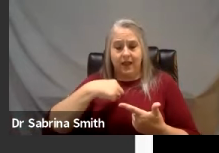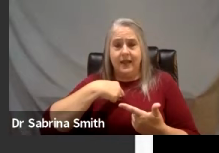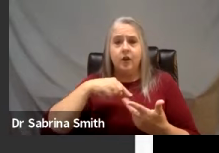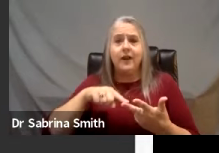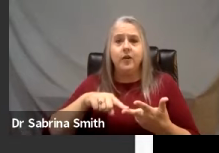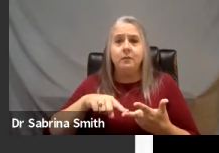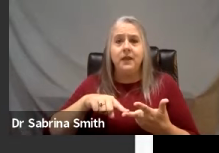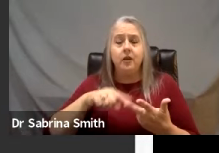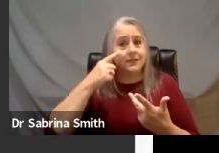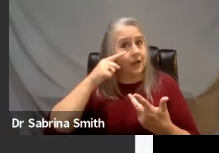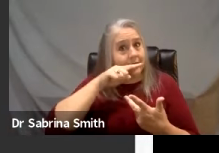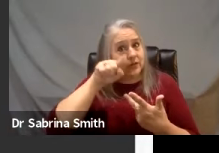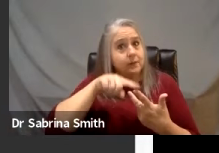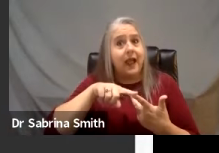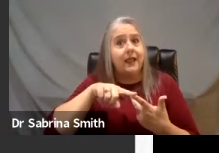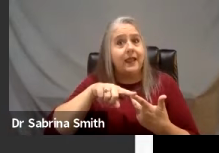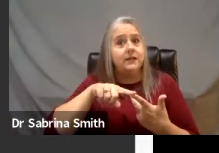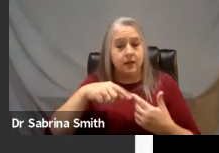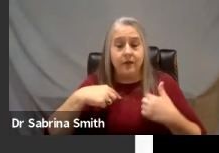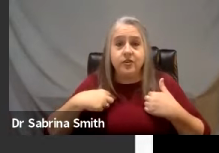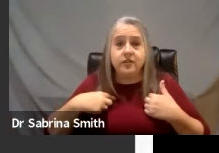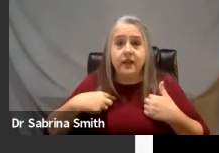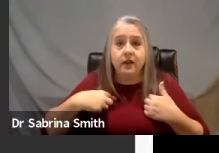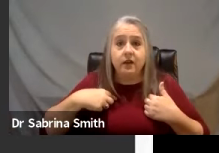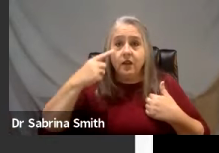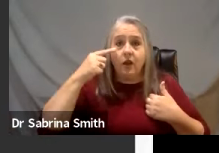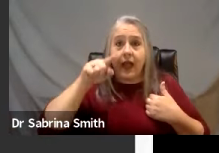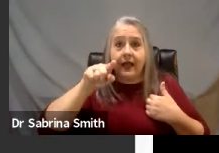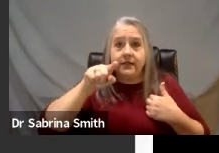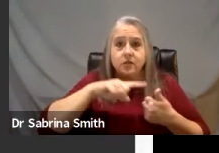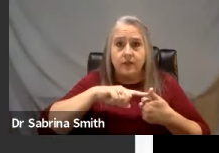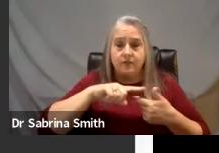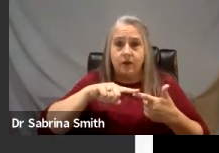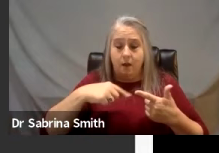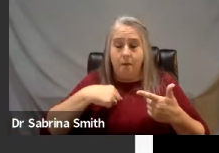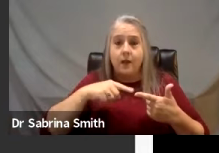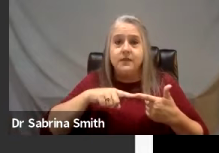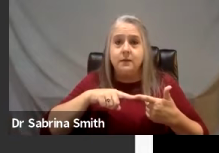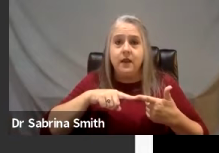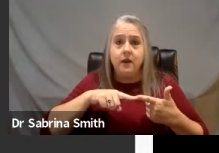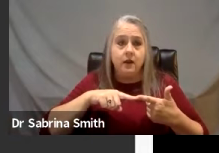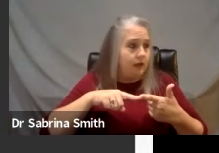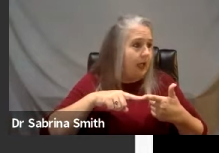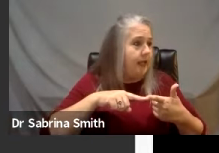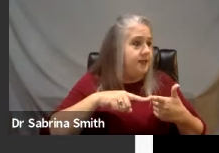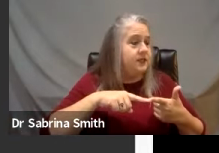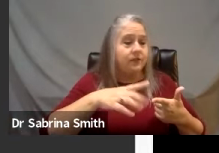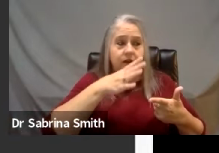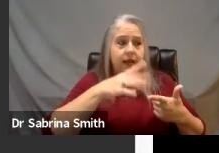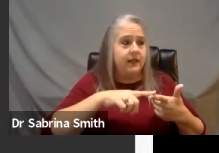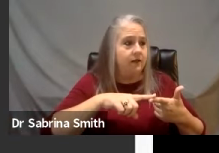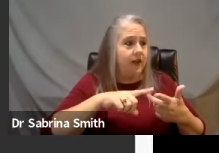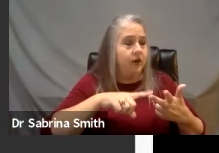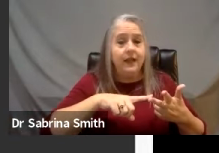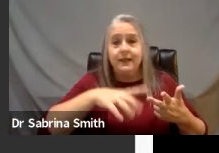here, narrator can be here, because narrator's going to be eye gaze. Narrator's still here. Eye gaze is the only different. Mom's going to be here. Eye gaze is different,